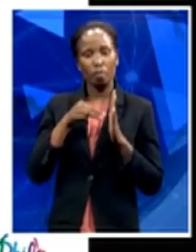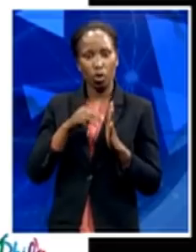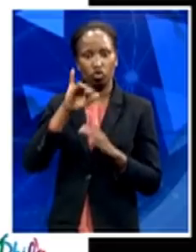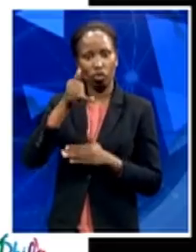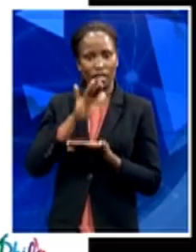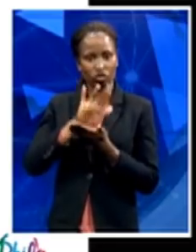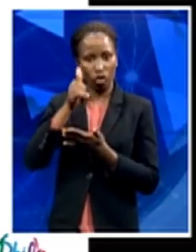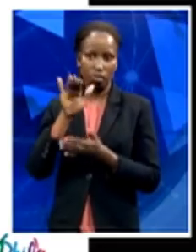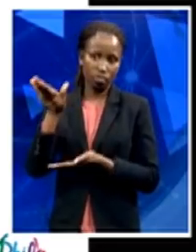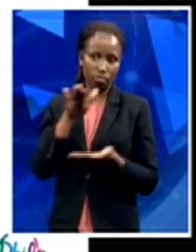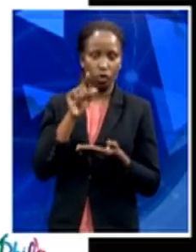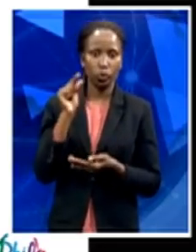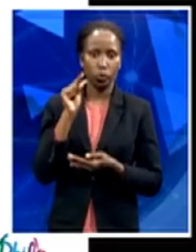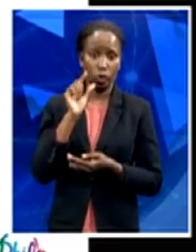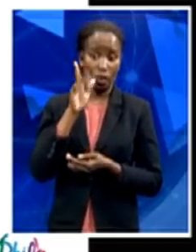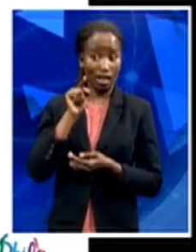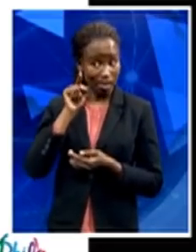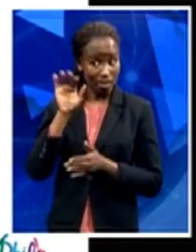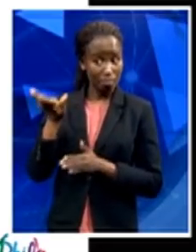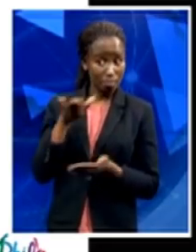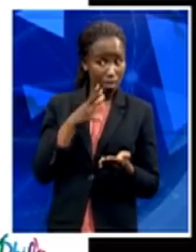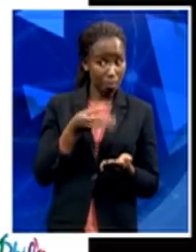us to vaccinate the additional